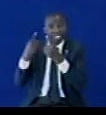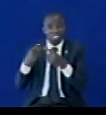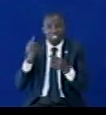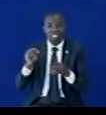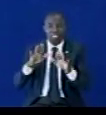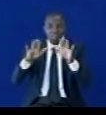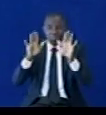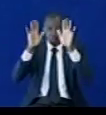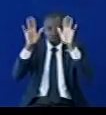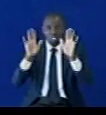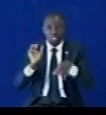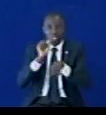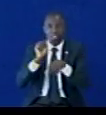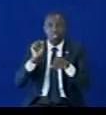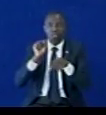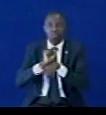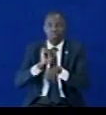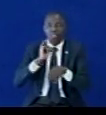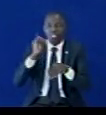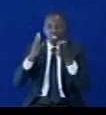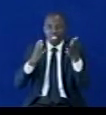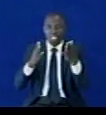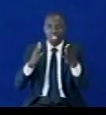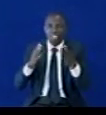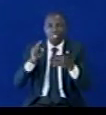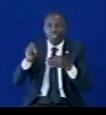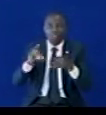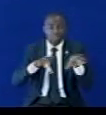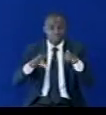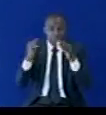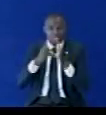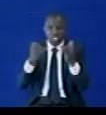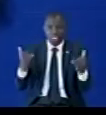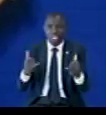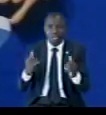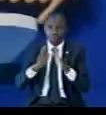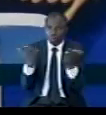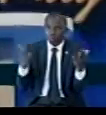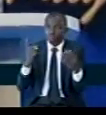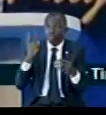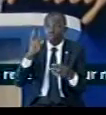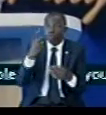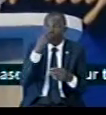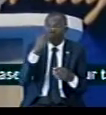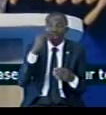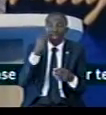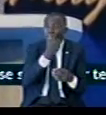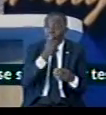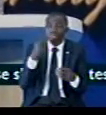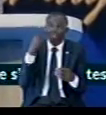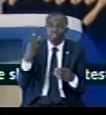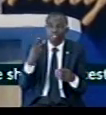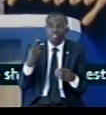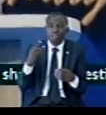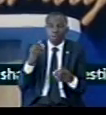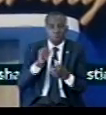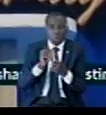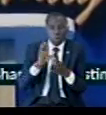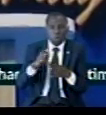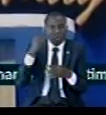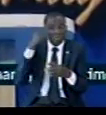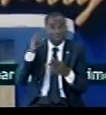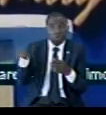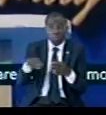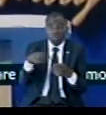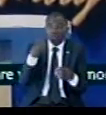is there, you do it now. Open your blind eyes and you will see. On those legs